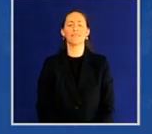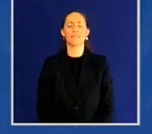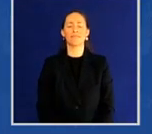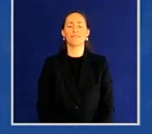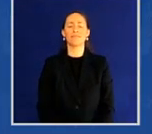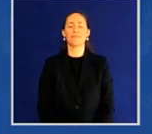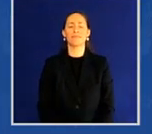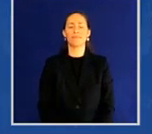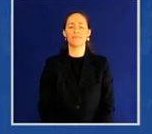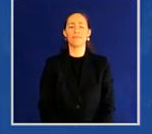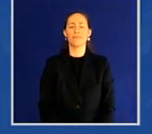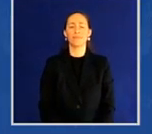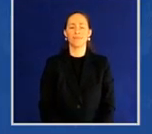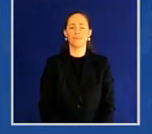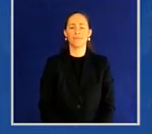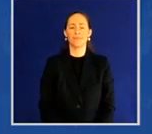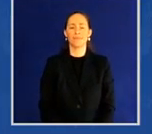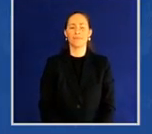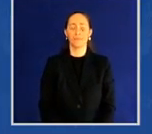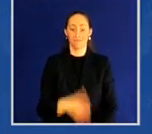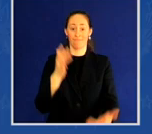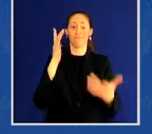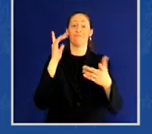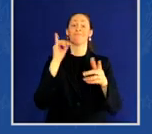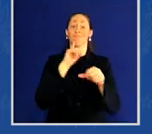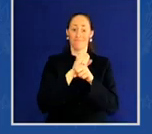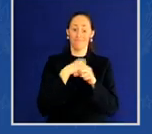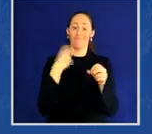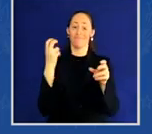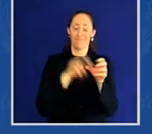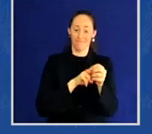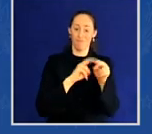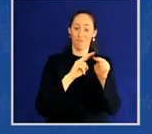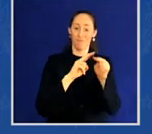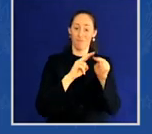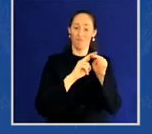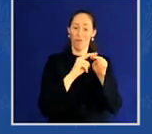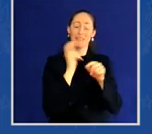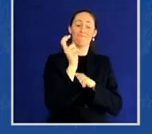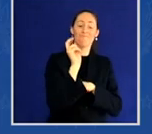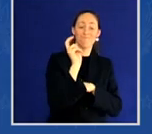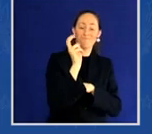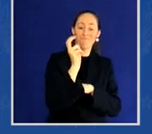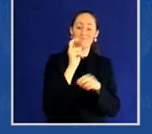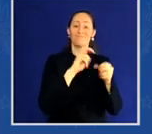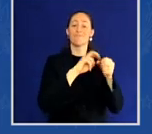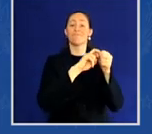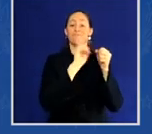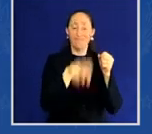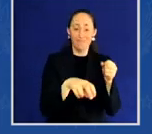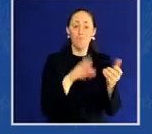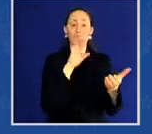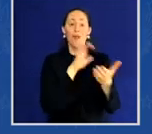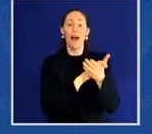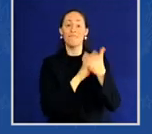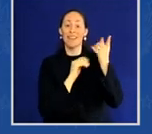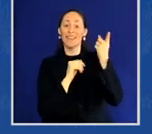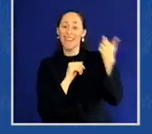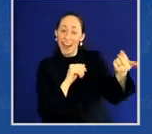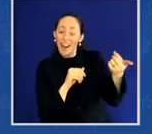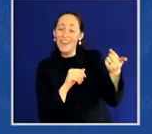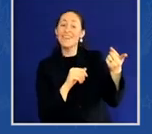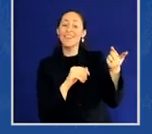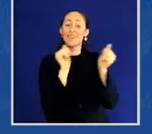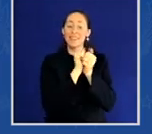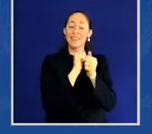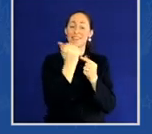there. My daughter had the cake, the candle lit. I blew them out, gave me a kiss, walked across, and got on the